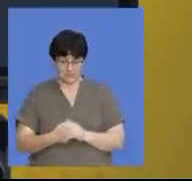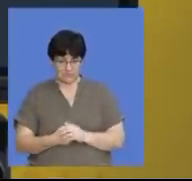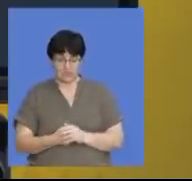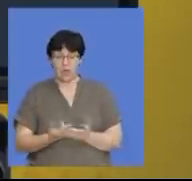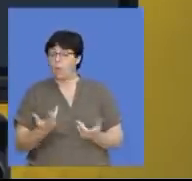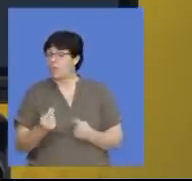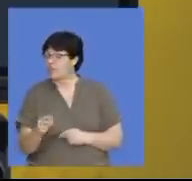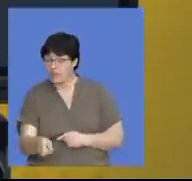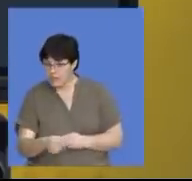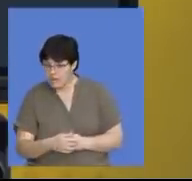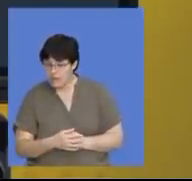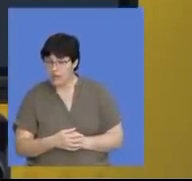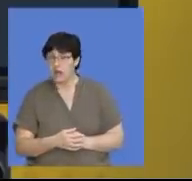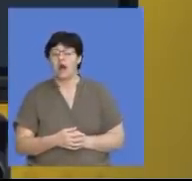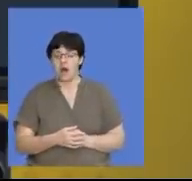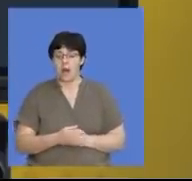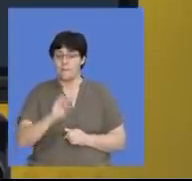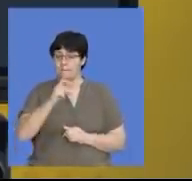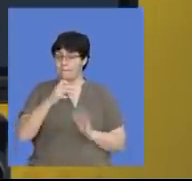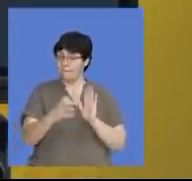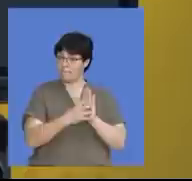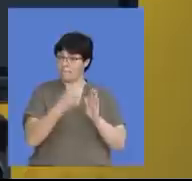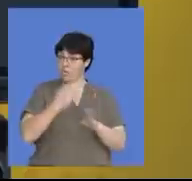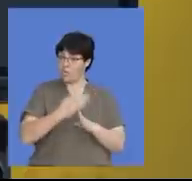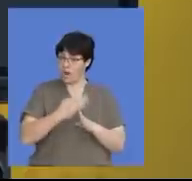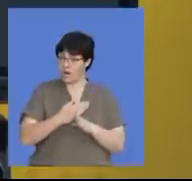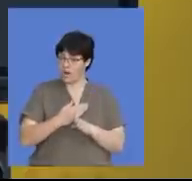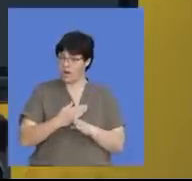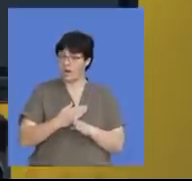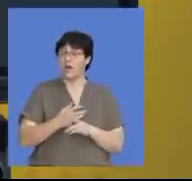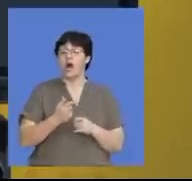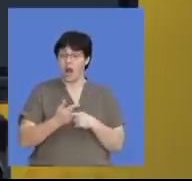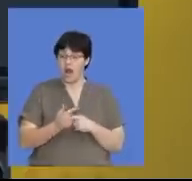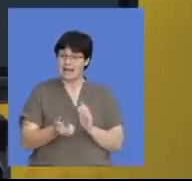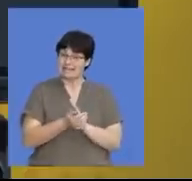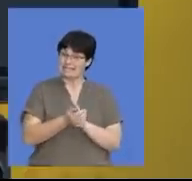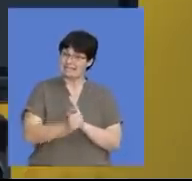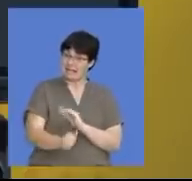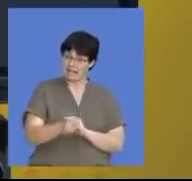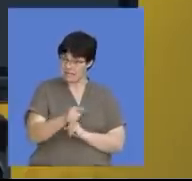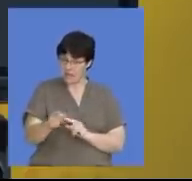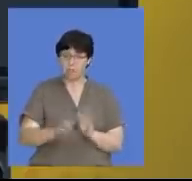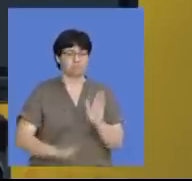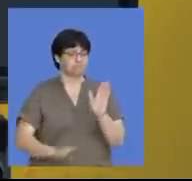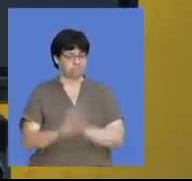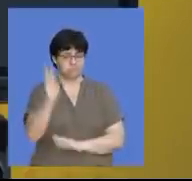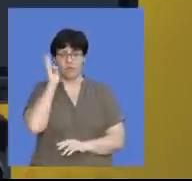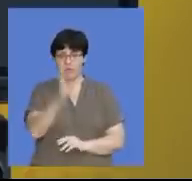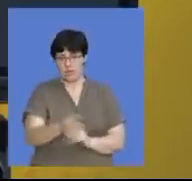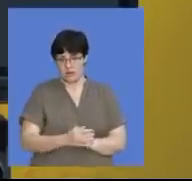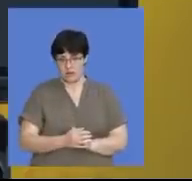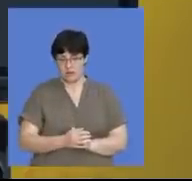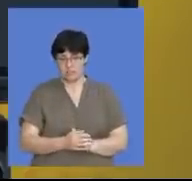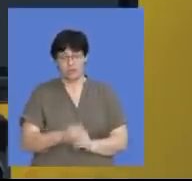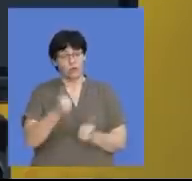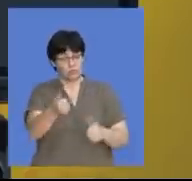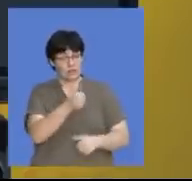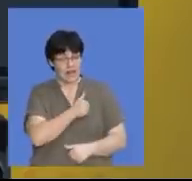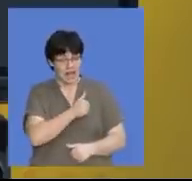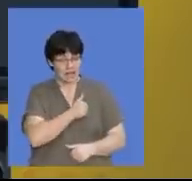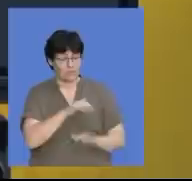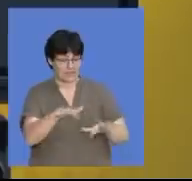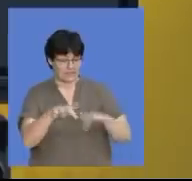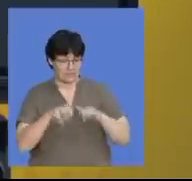that, remember guys, map work, geographical skills and techniques is where you're going to pass geography. Good luck with